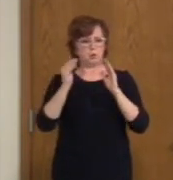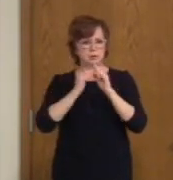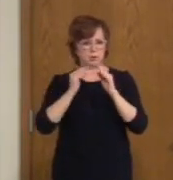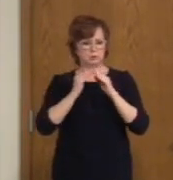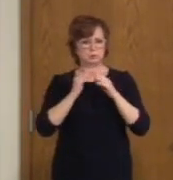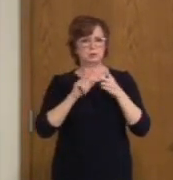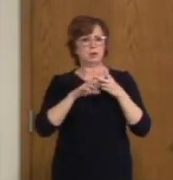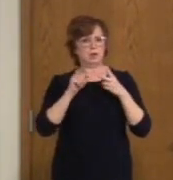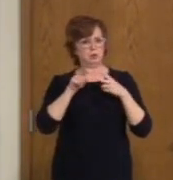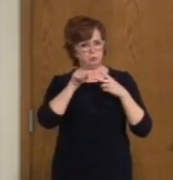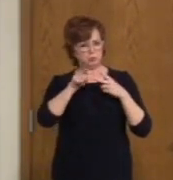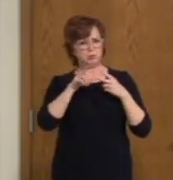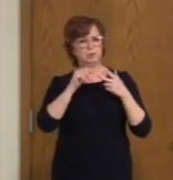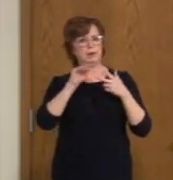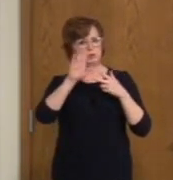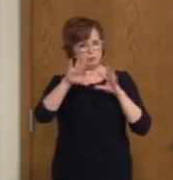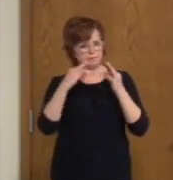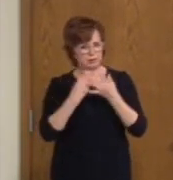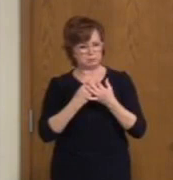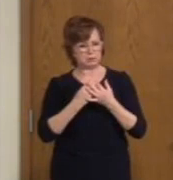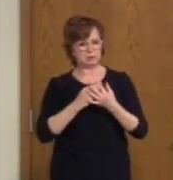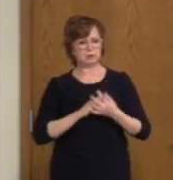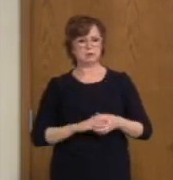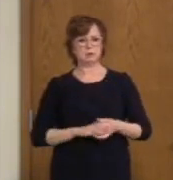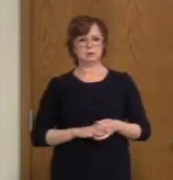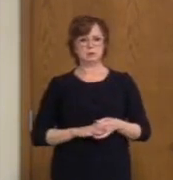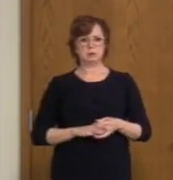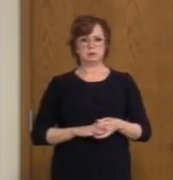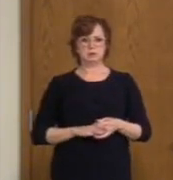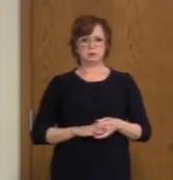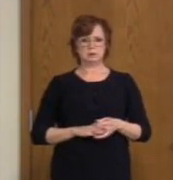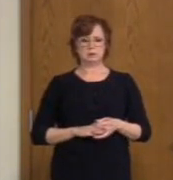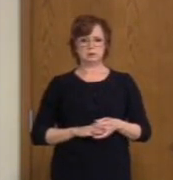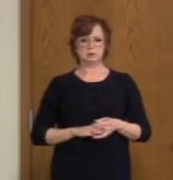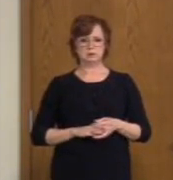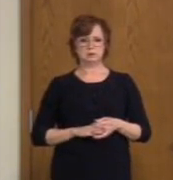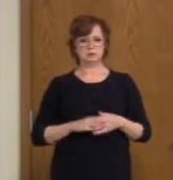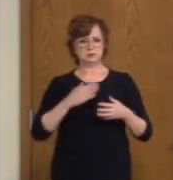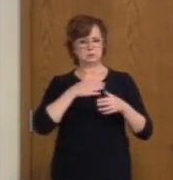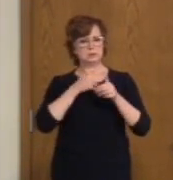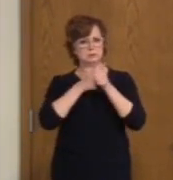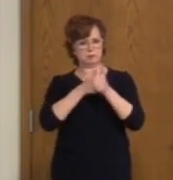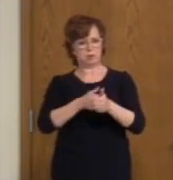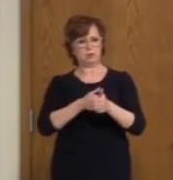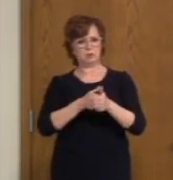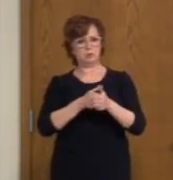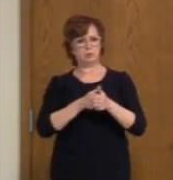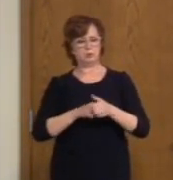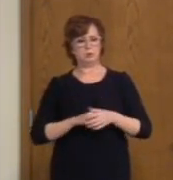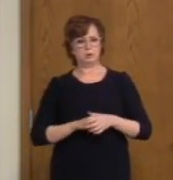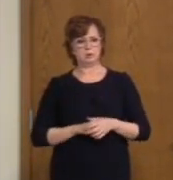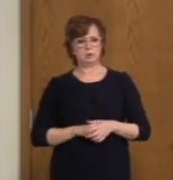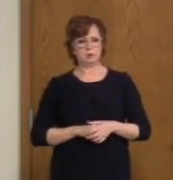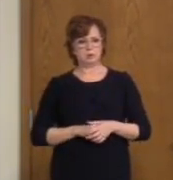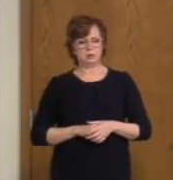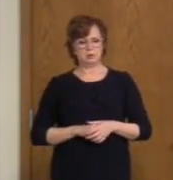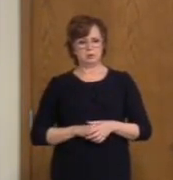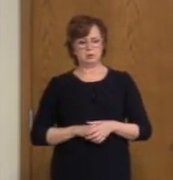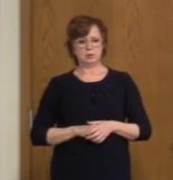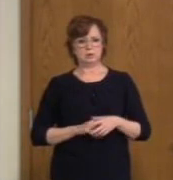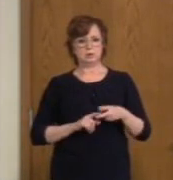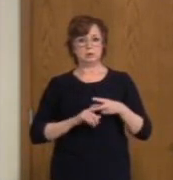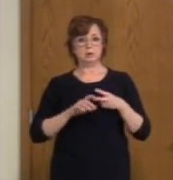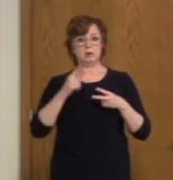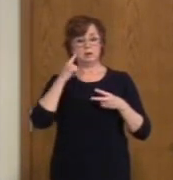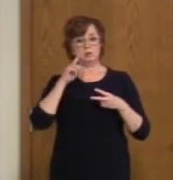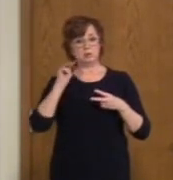to you and your family household. We would ask you to be very diligent in following those. And if you are in Southeast or